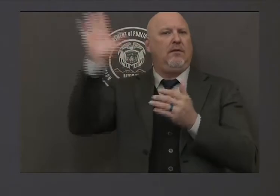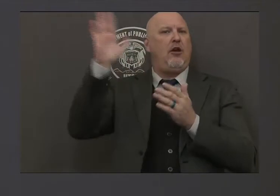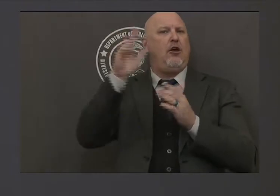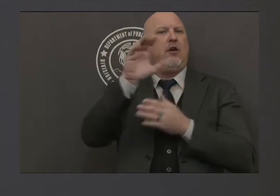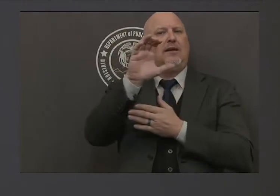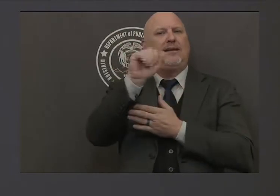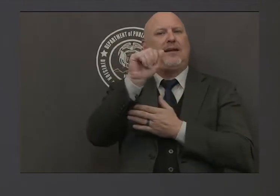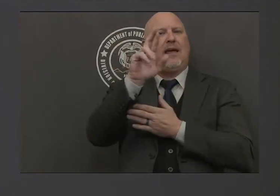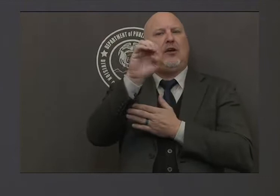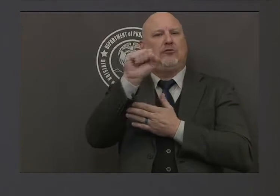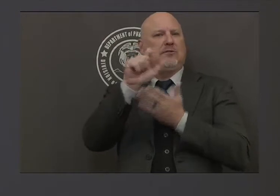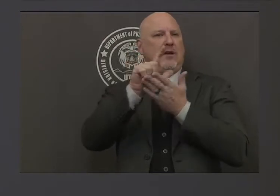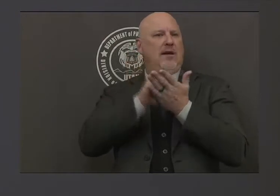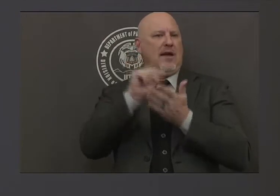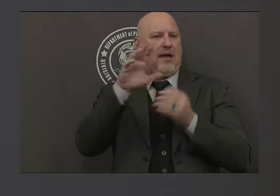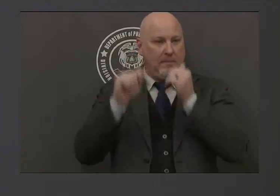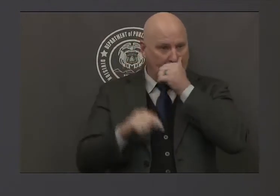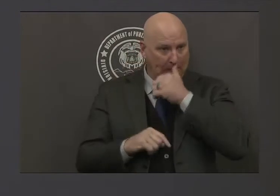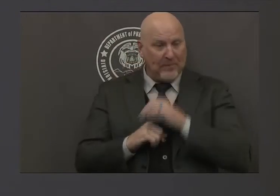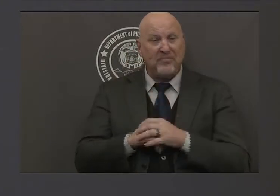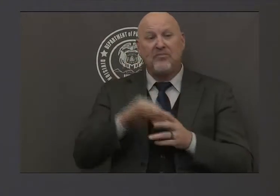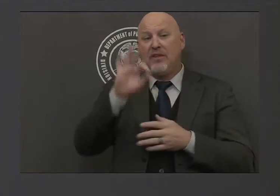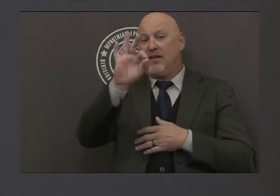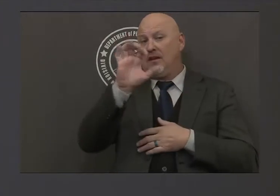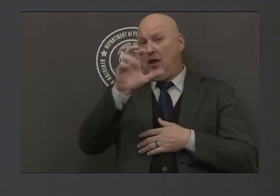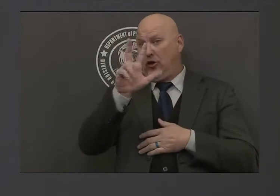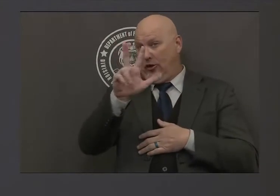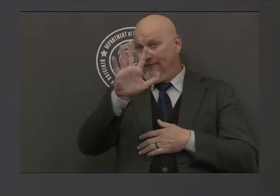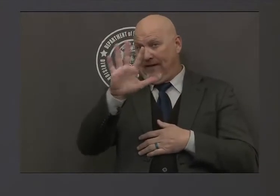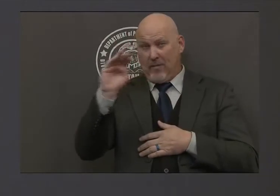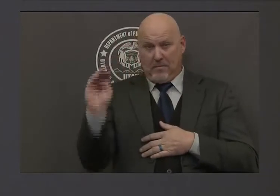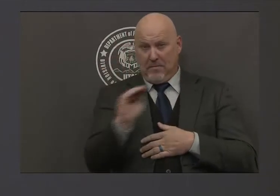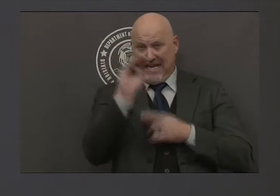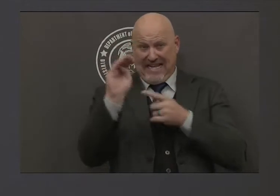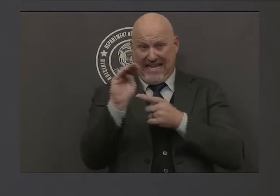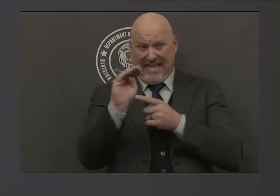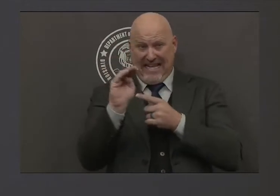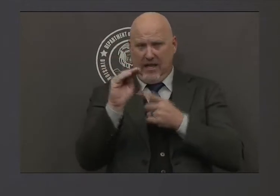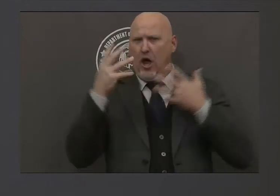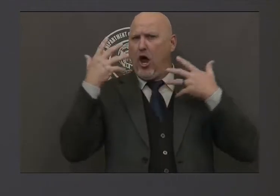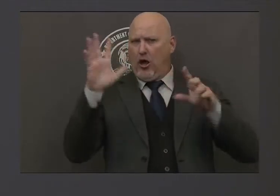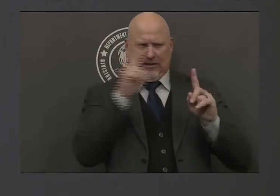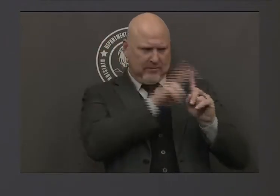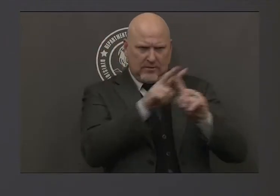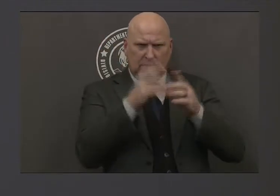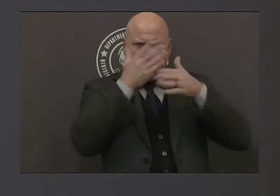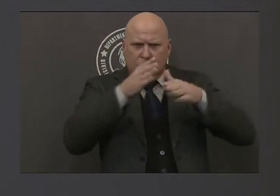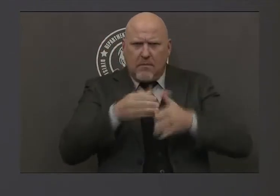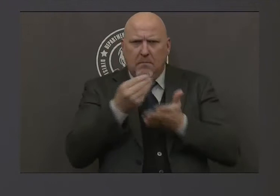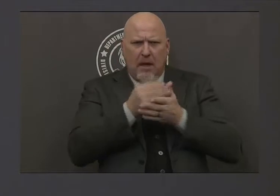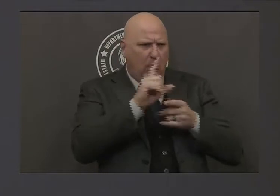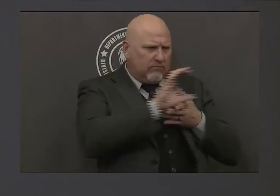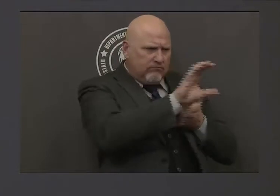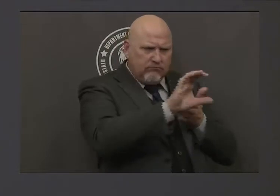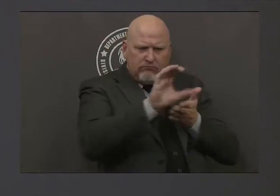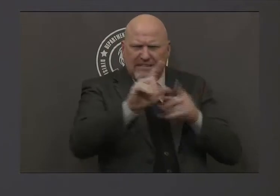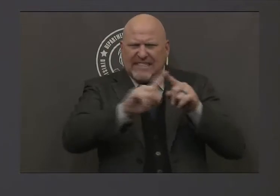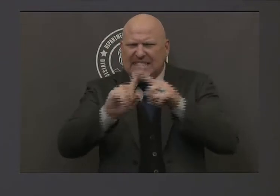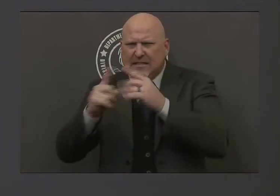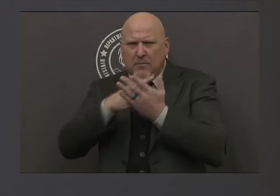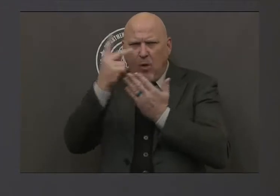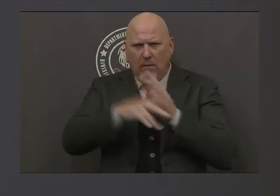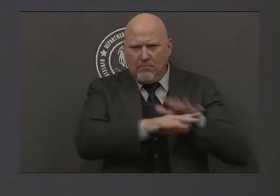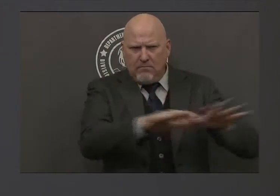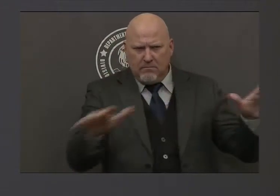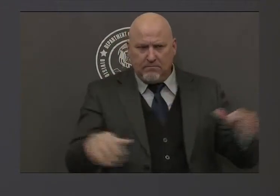has been fully allocated. Of this total, $290 million is for direct COVID